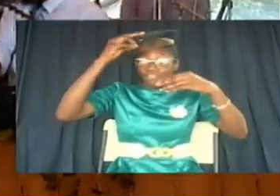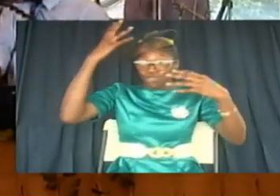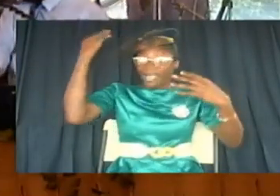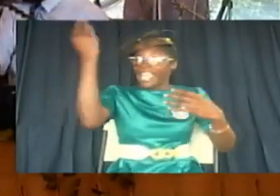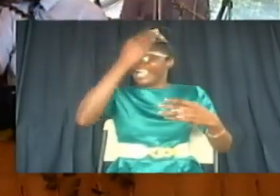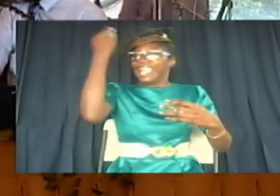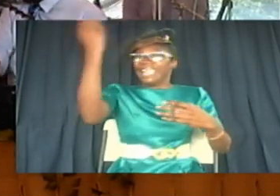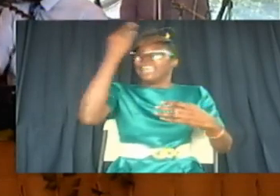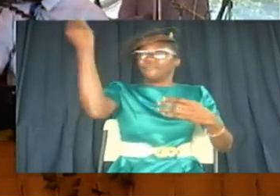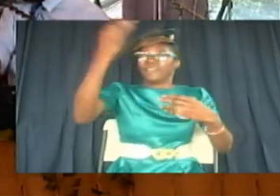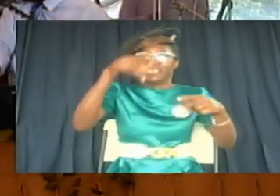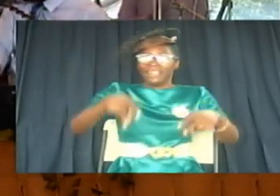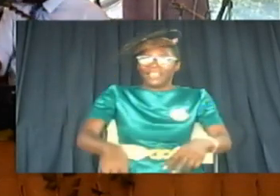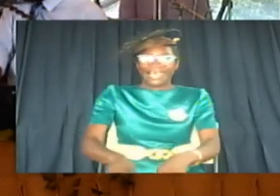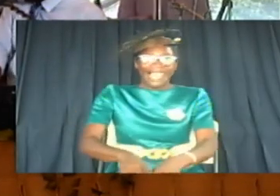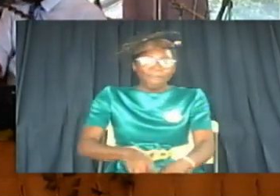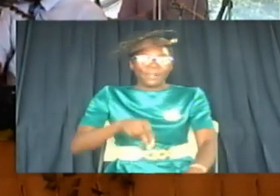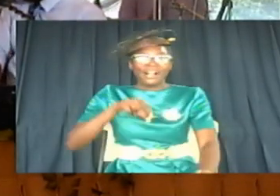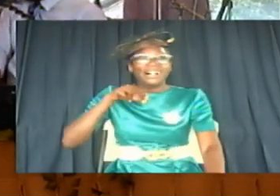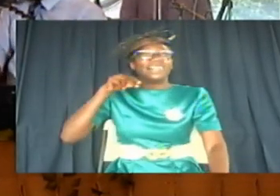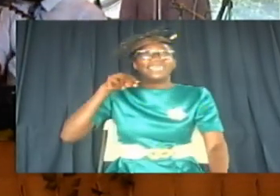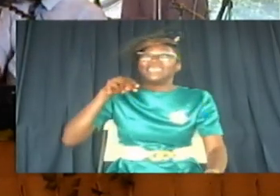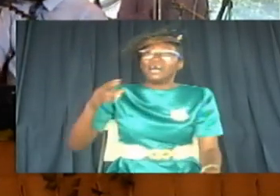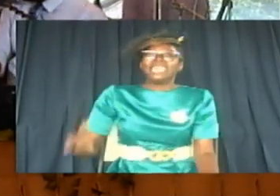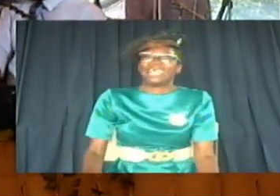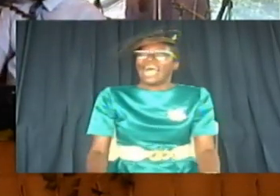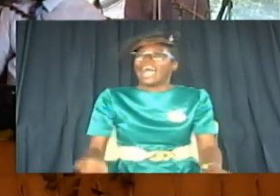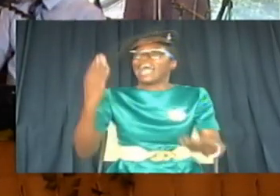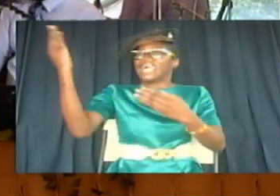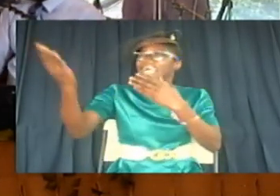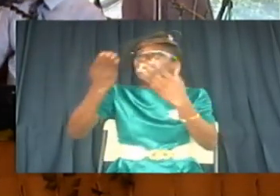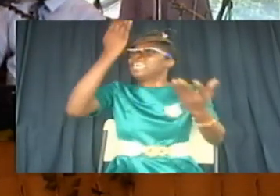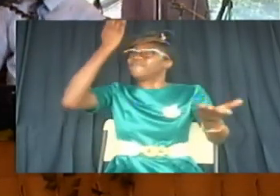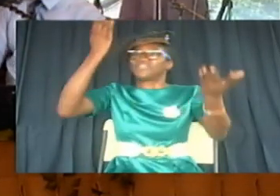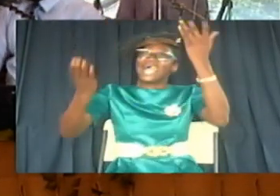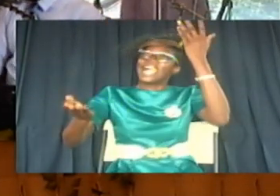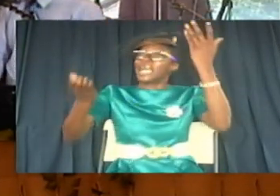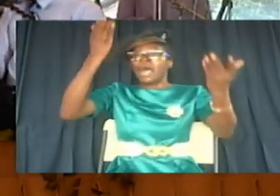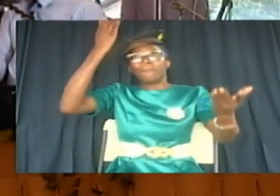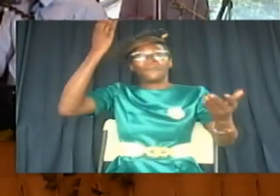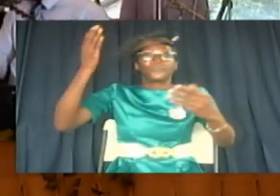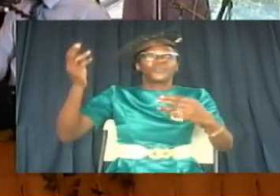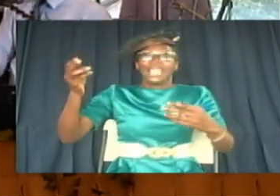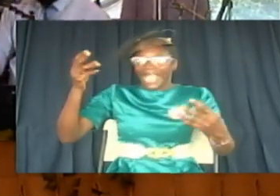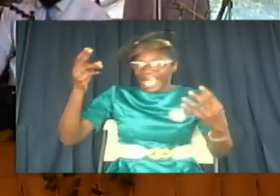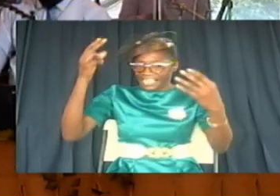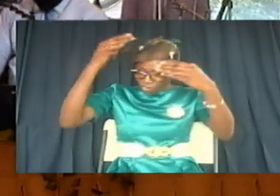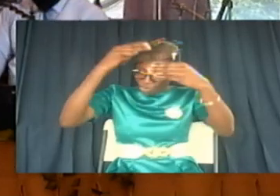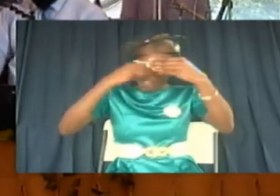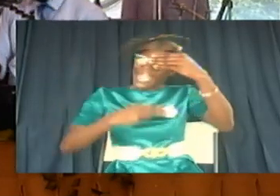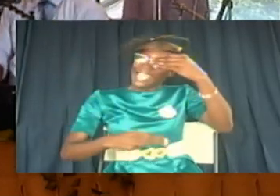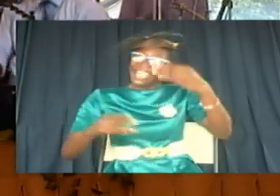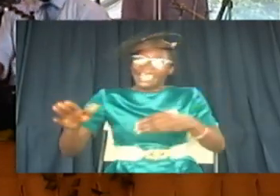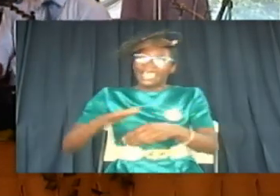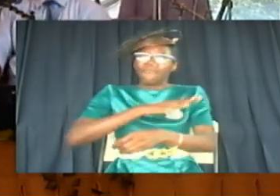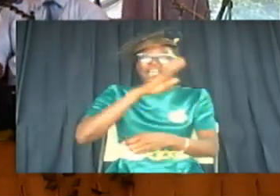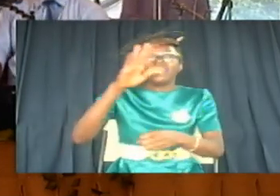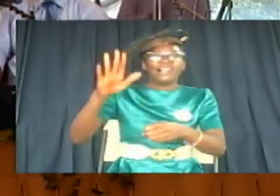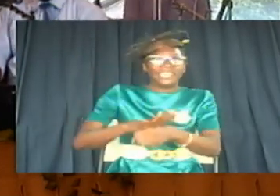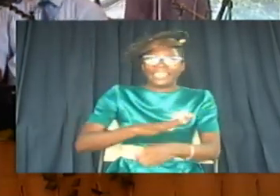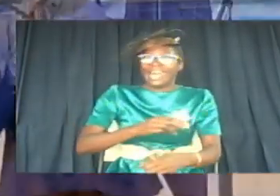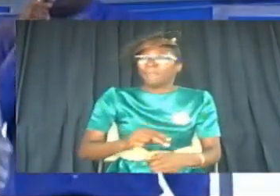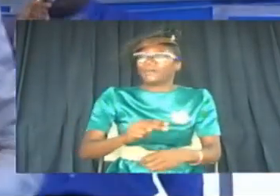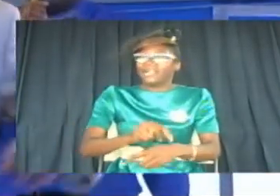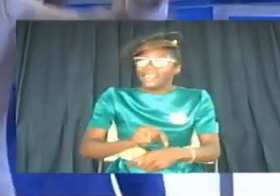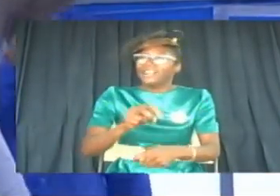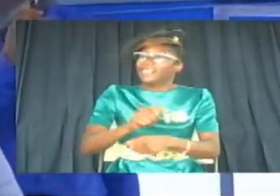his strength filled the temple. He was high and lifted up. And his strength filled